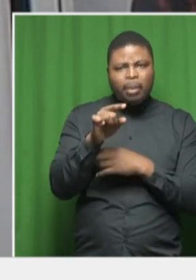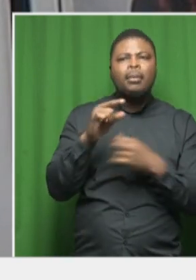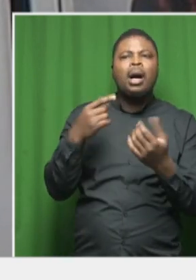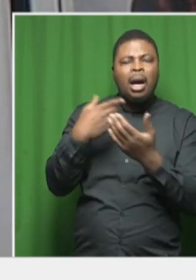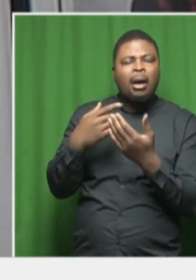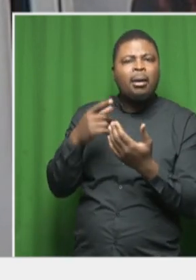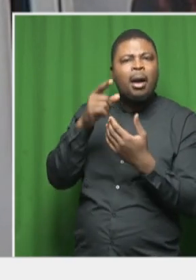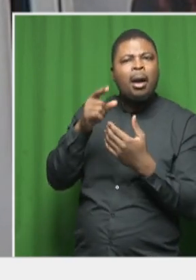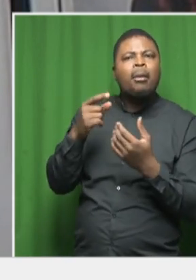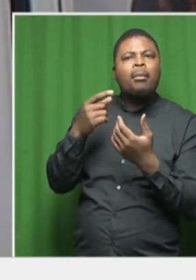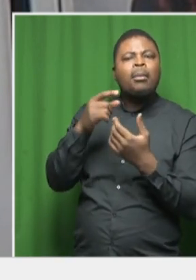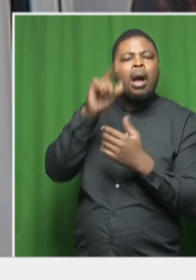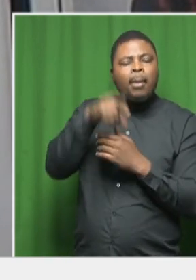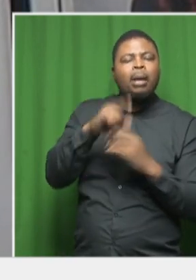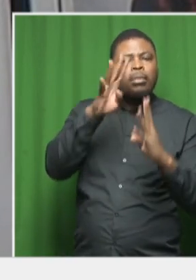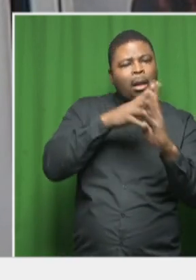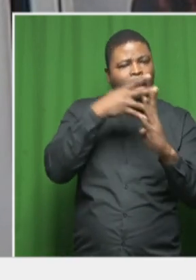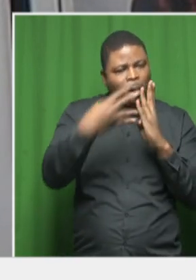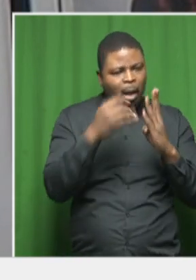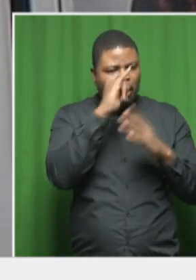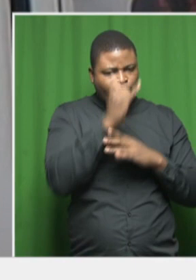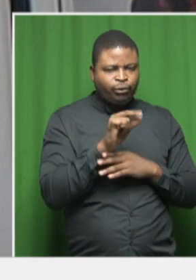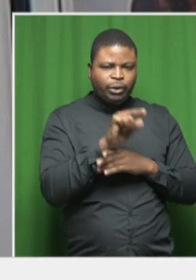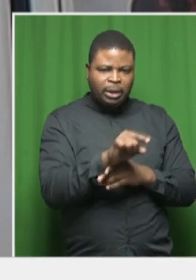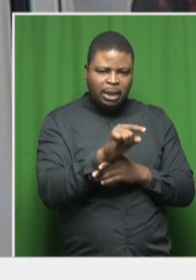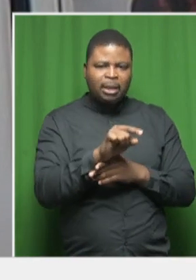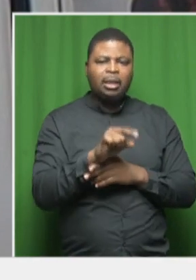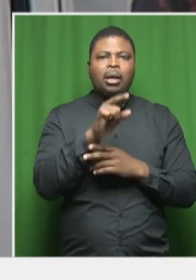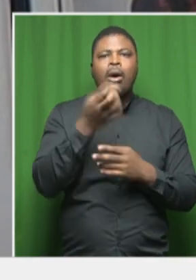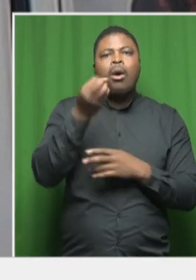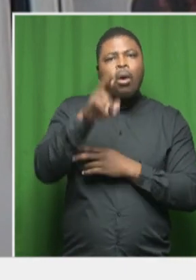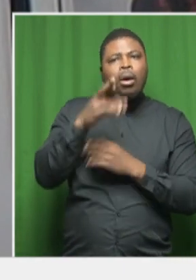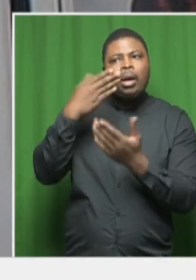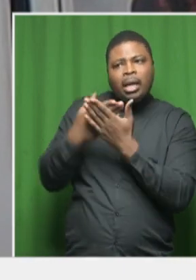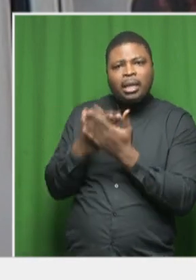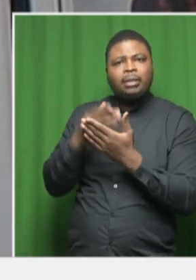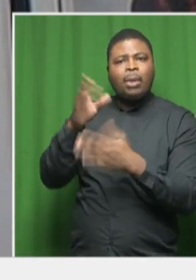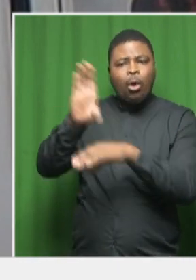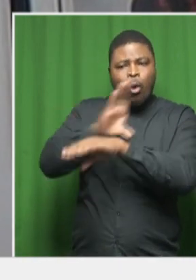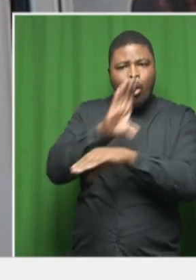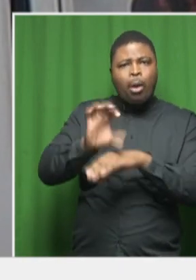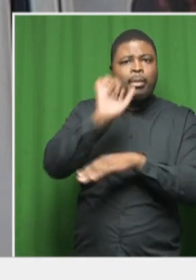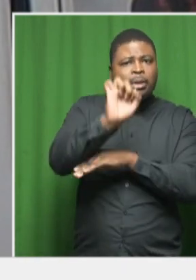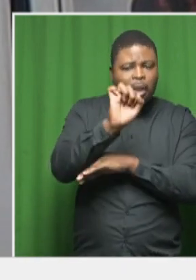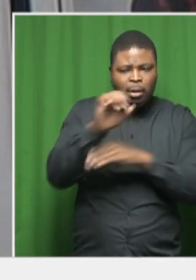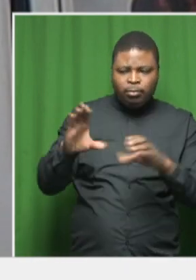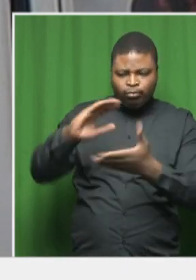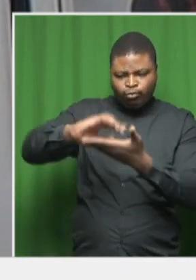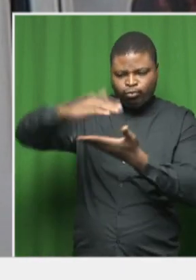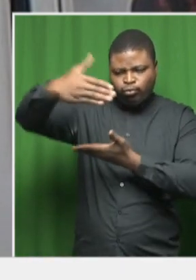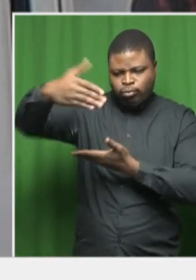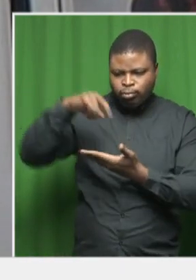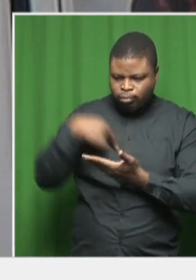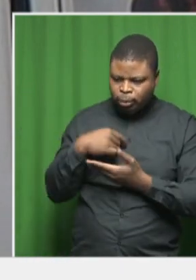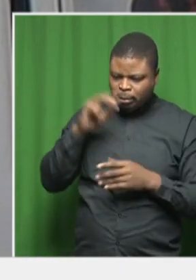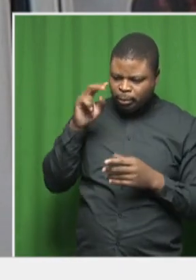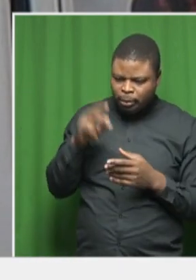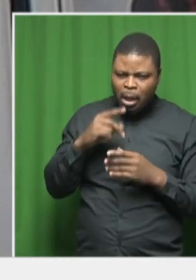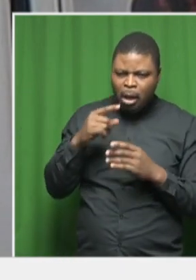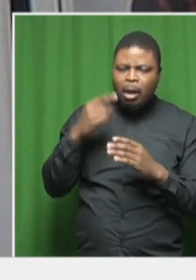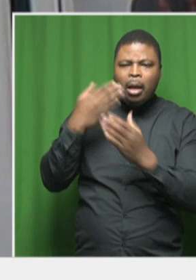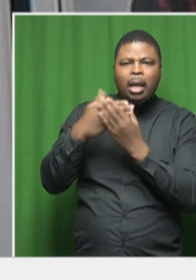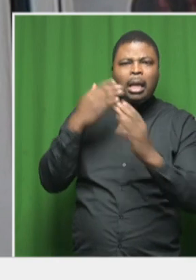a lot easier to go into the library, to log onto a computer and go onto your LMS, message them